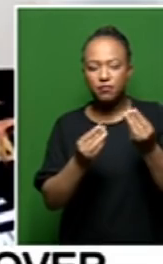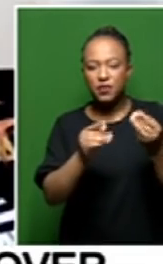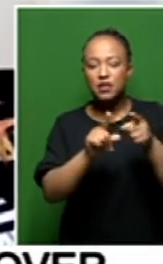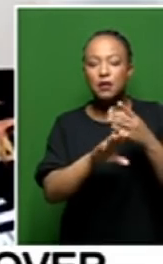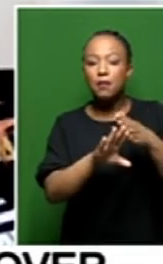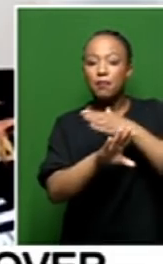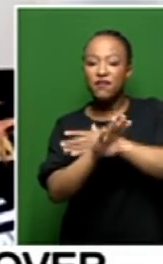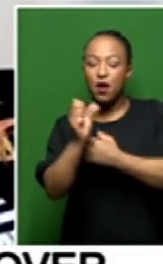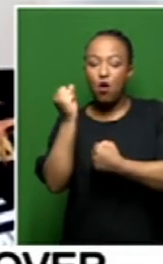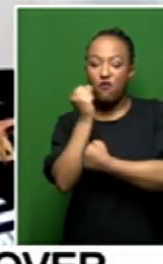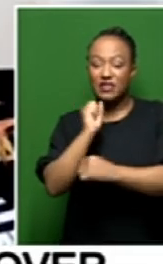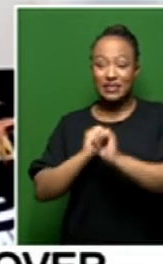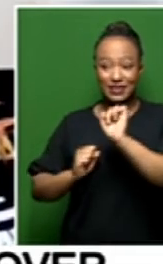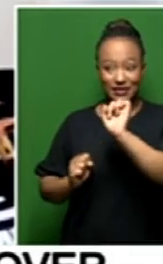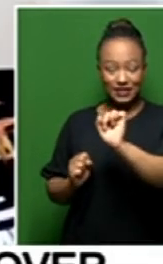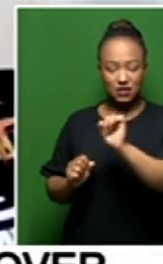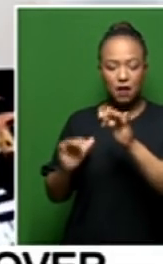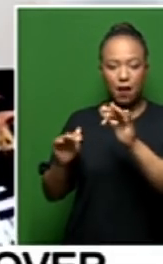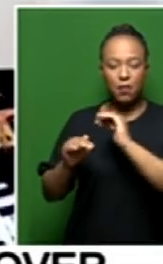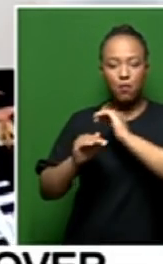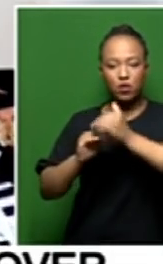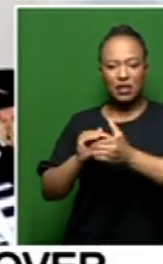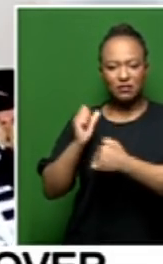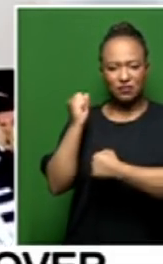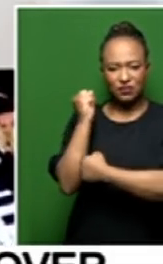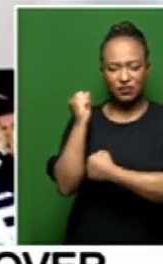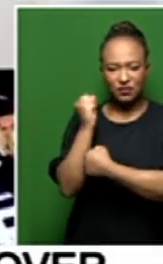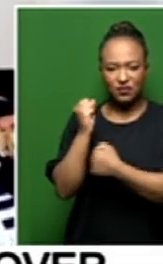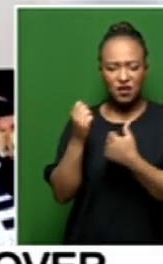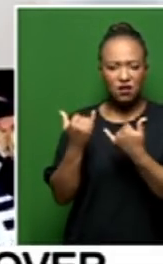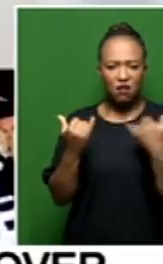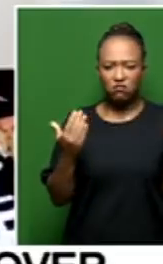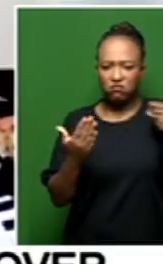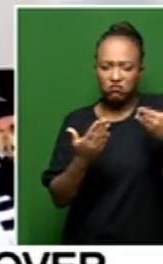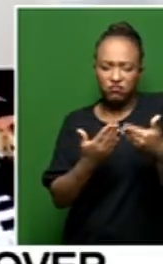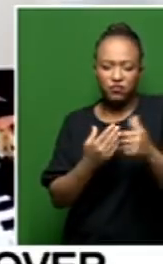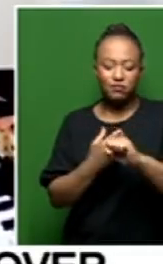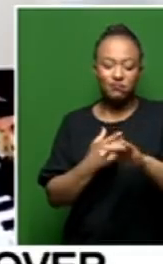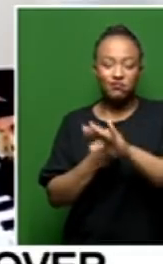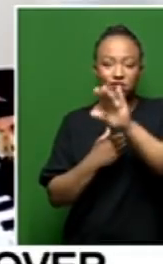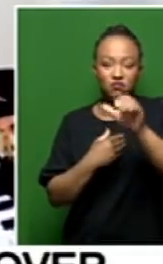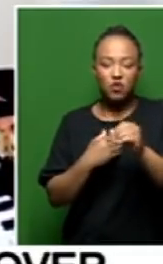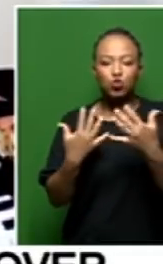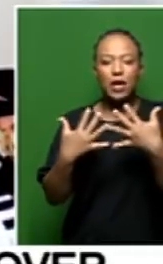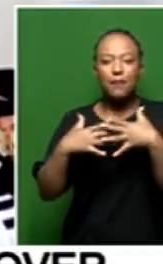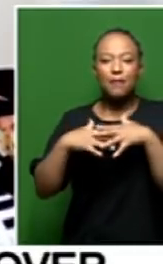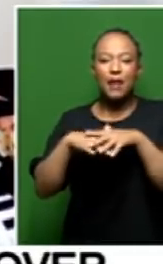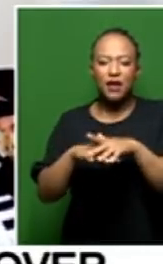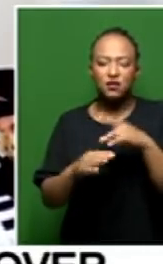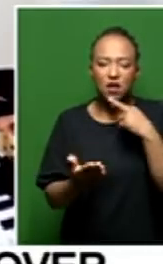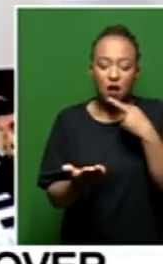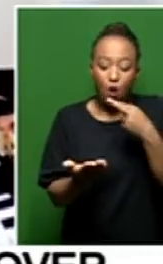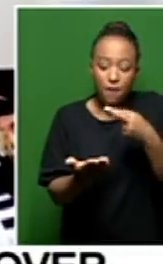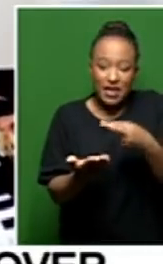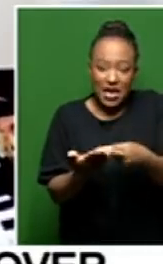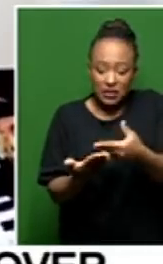previous office, the Public Protector's Office. And if we look at the track record as South Africa of actually implementing